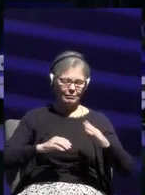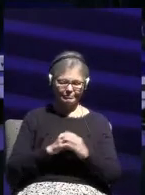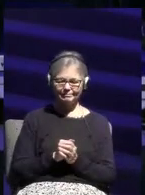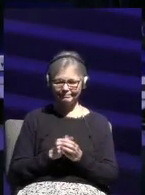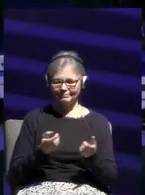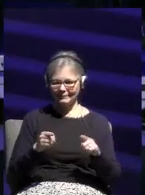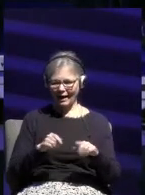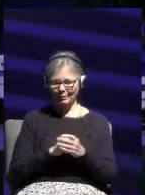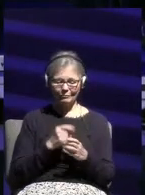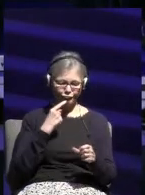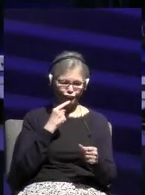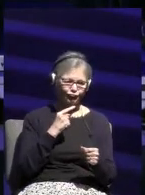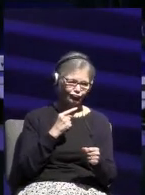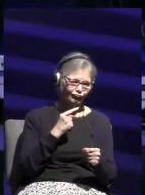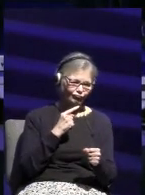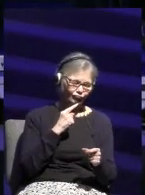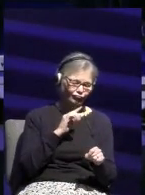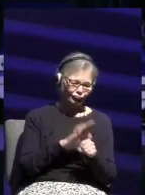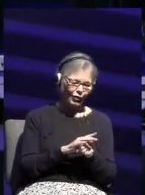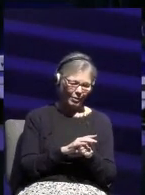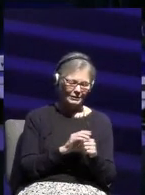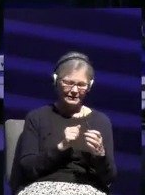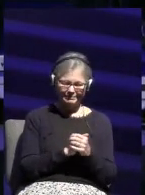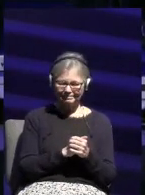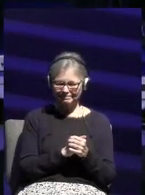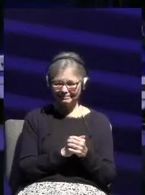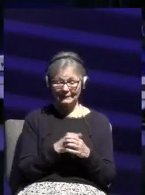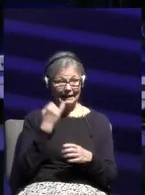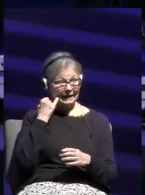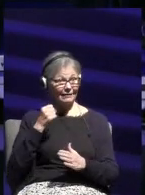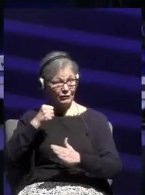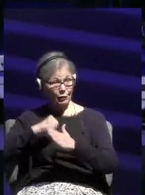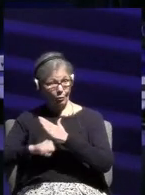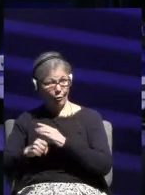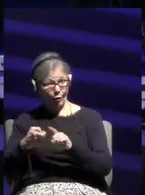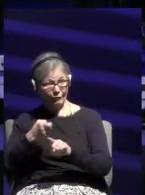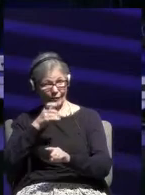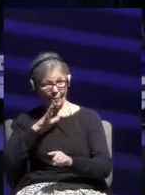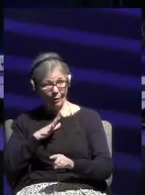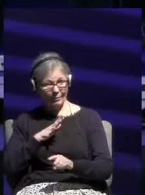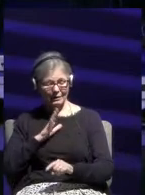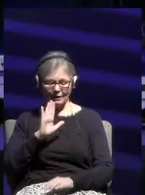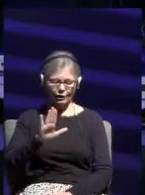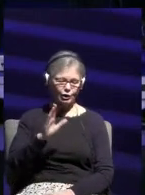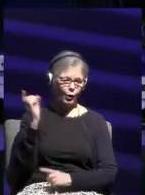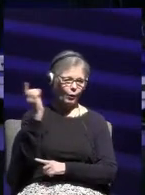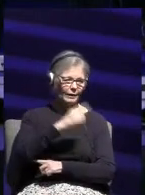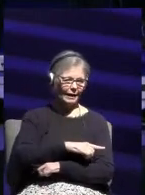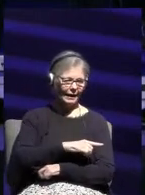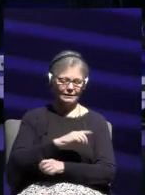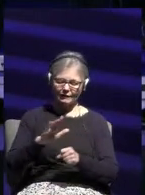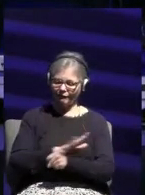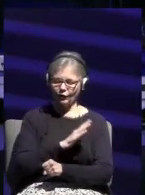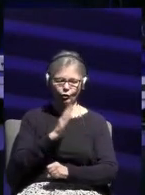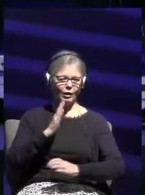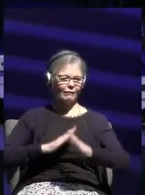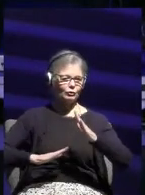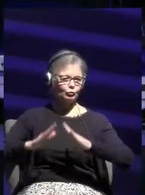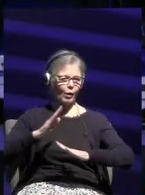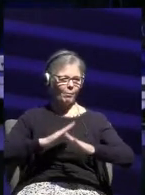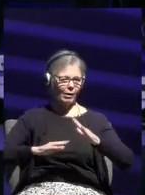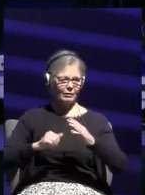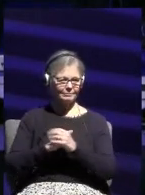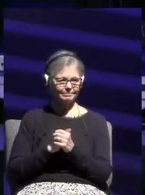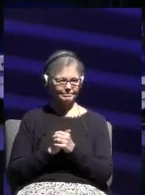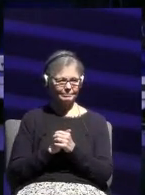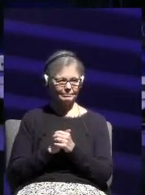So the Bible promises that a man born of a woman's days are full of trouble. Life is going to have